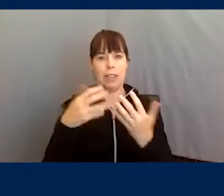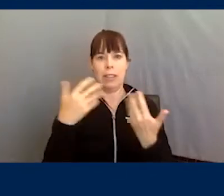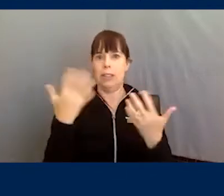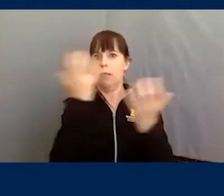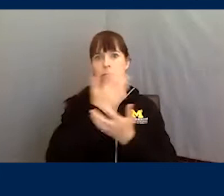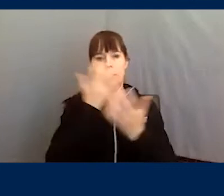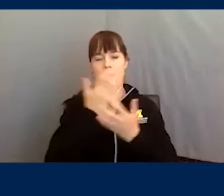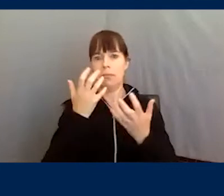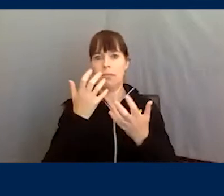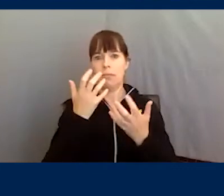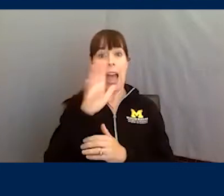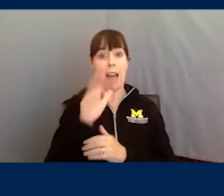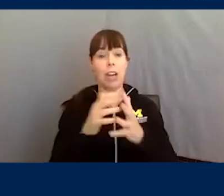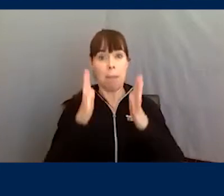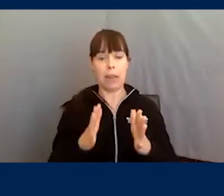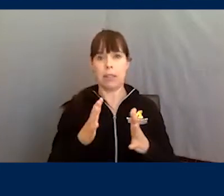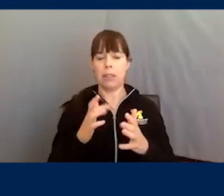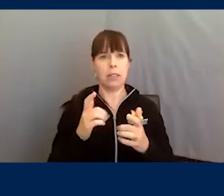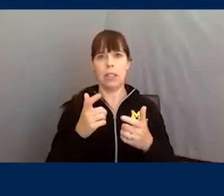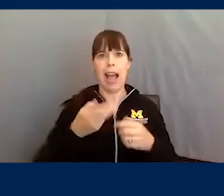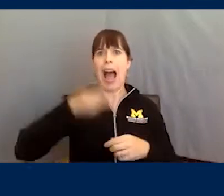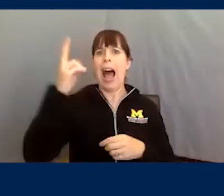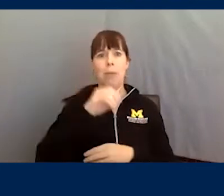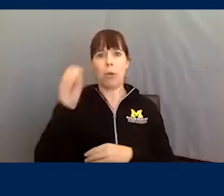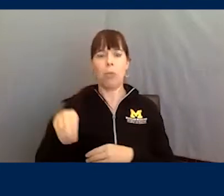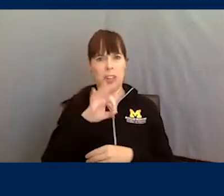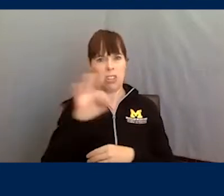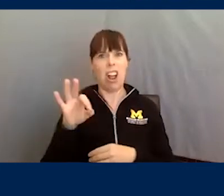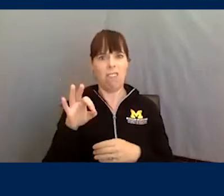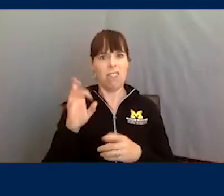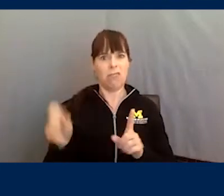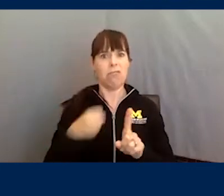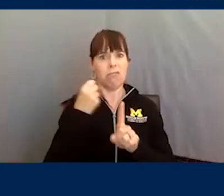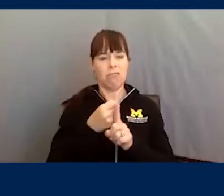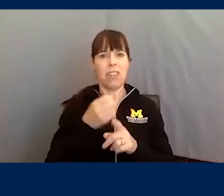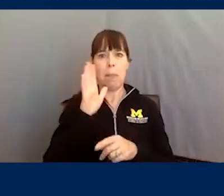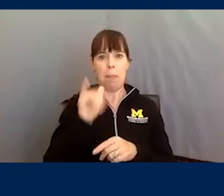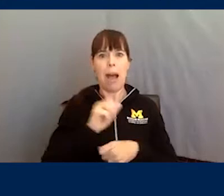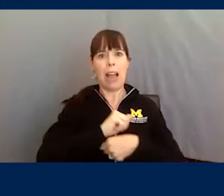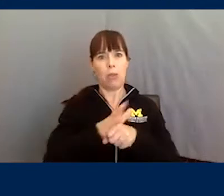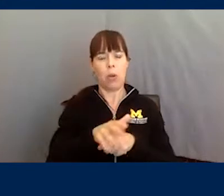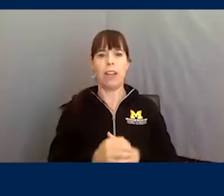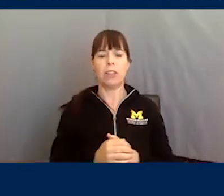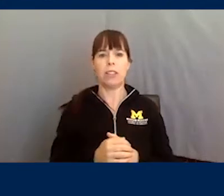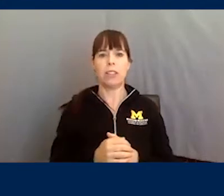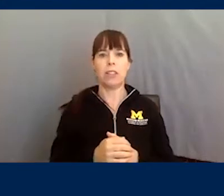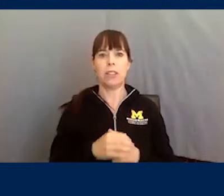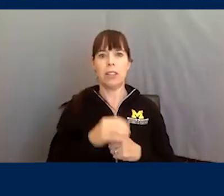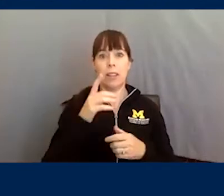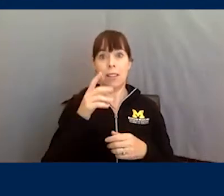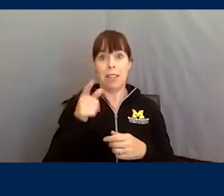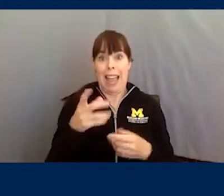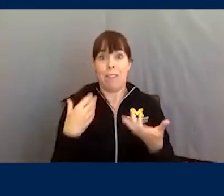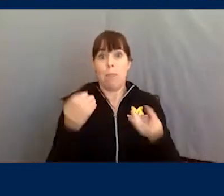astonishingly African Americans were disproportionately affected by coronavirus, by having it even. And